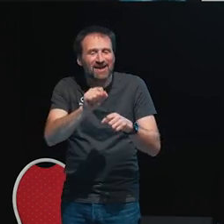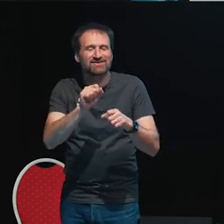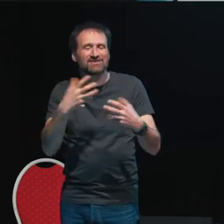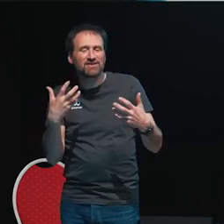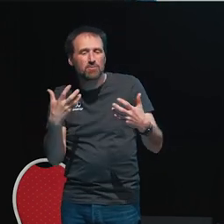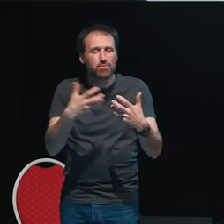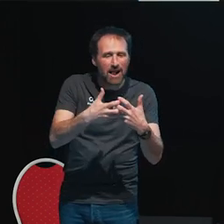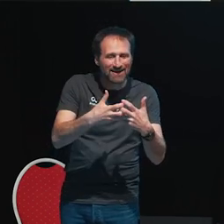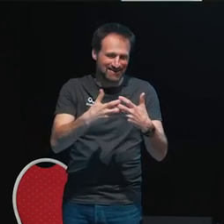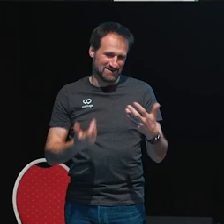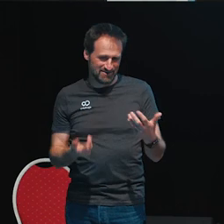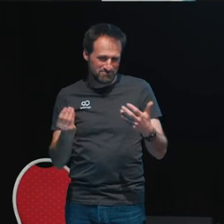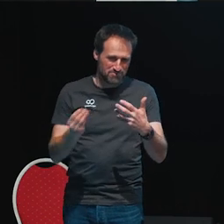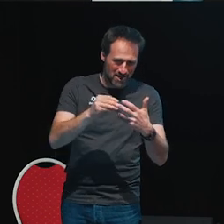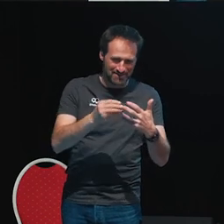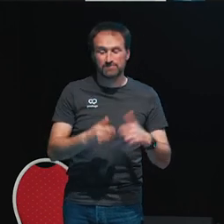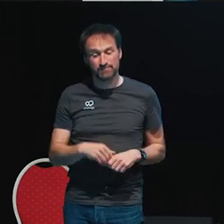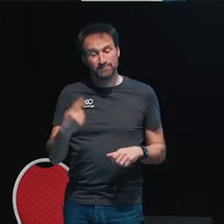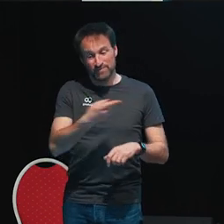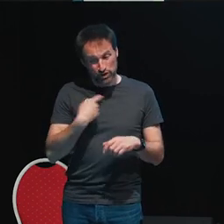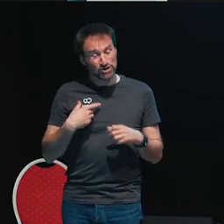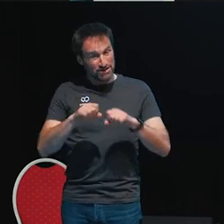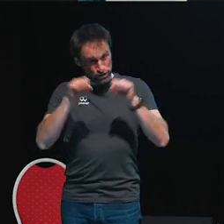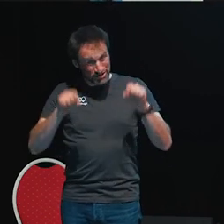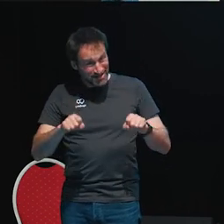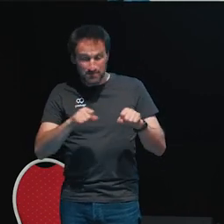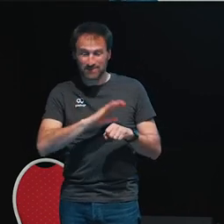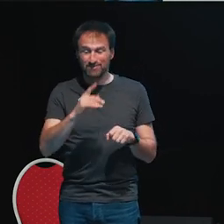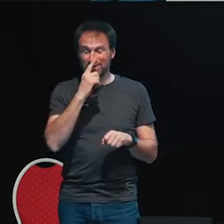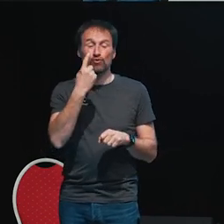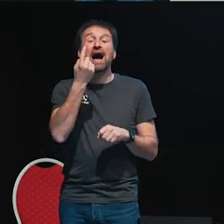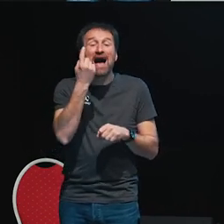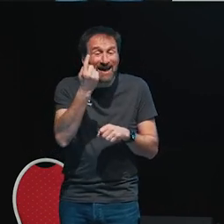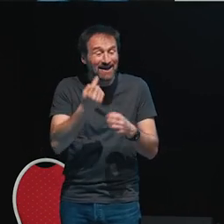And in our system, we not only have just a single thing you plug into,